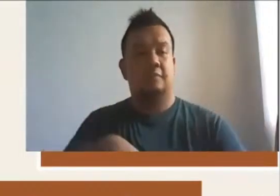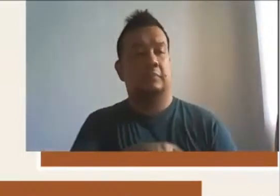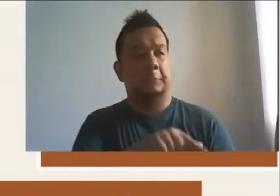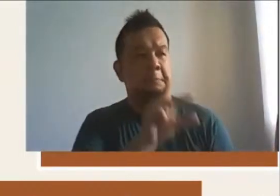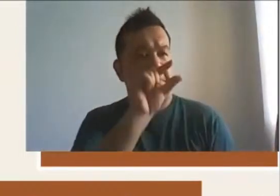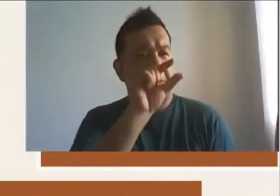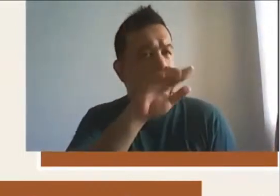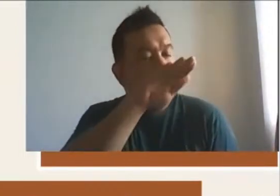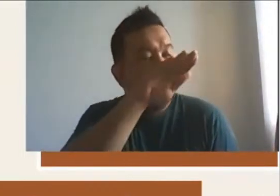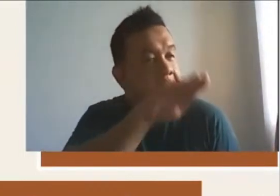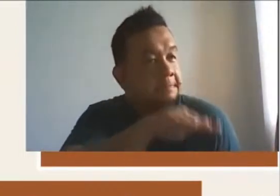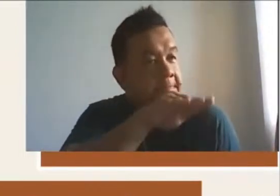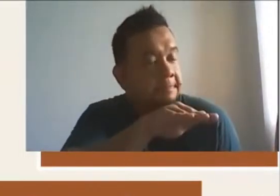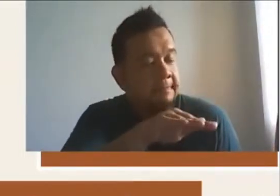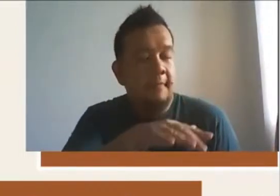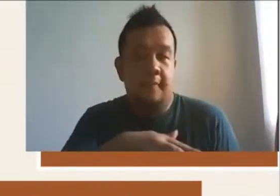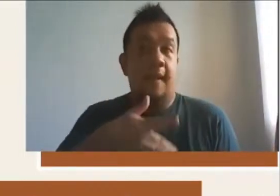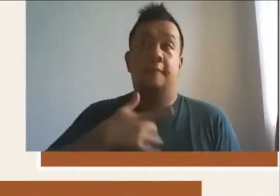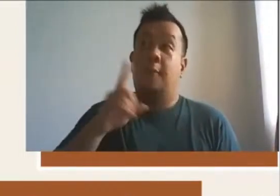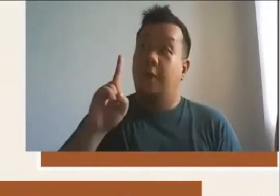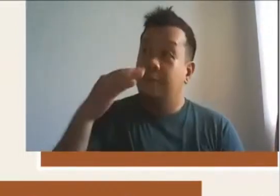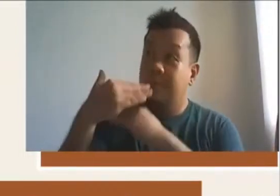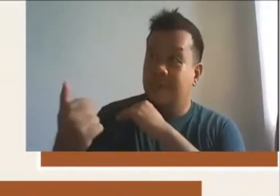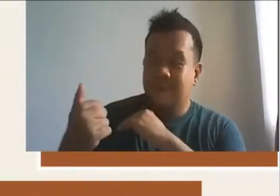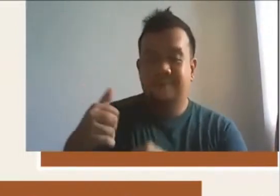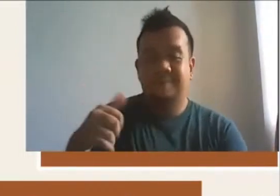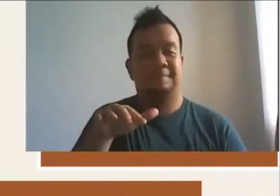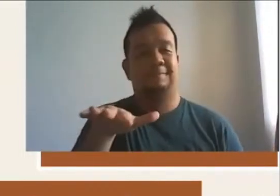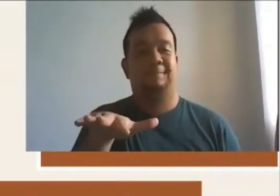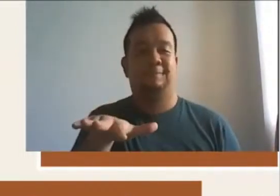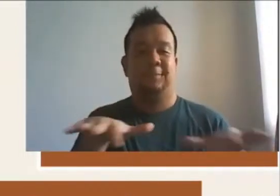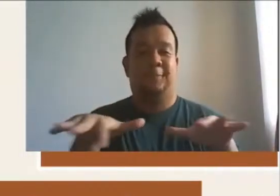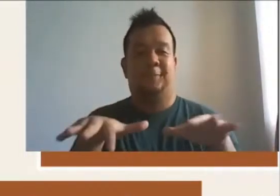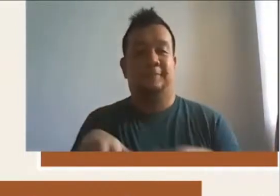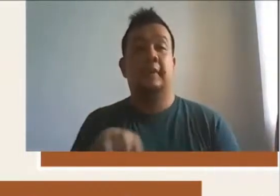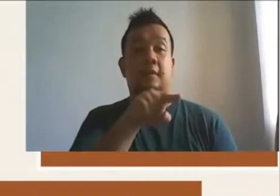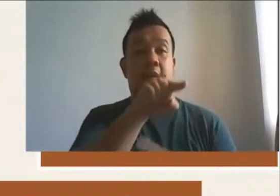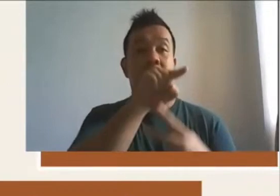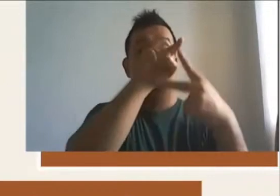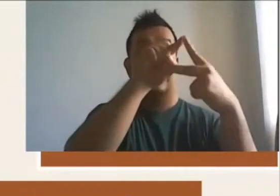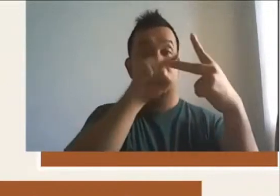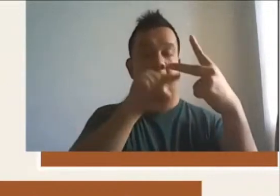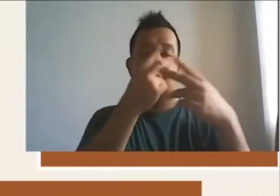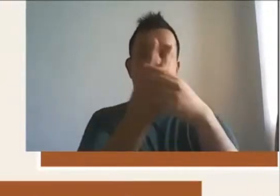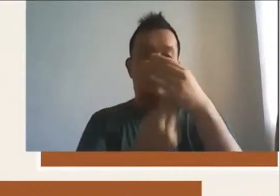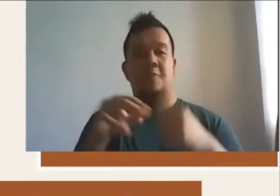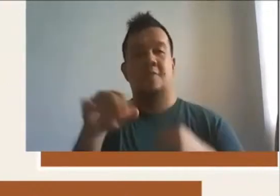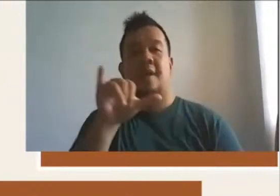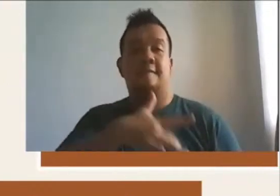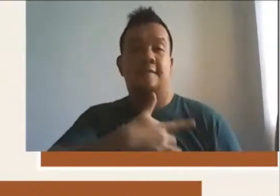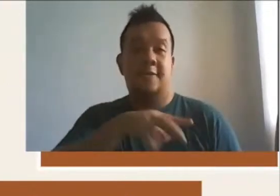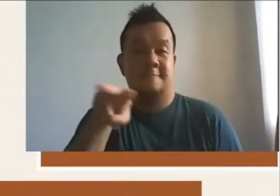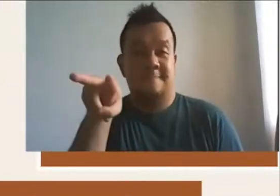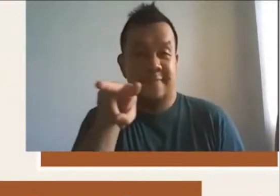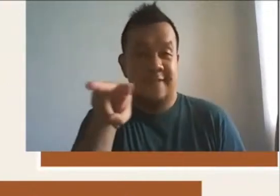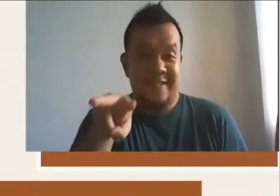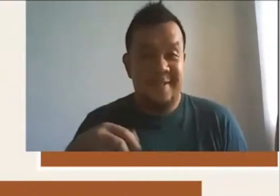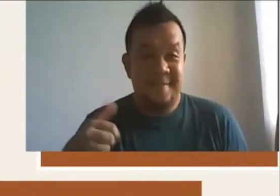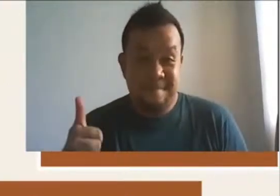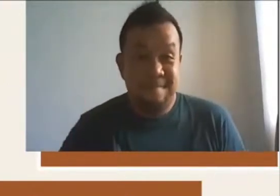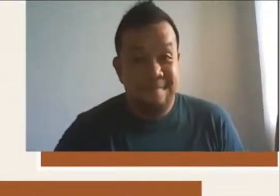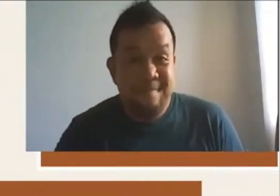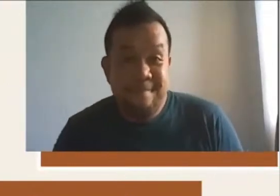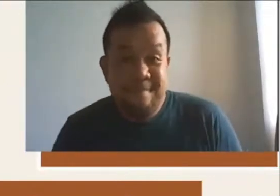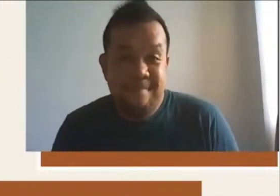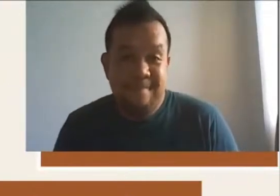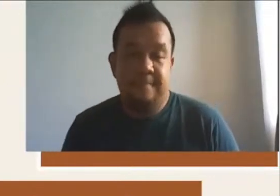called kasi we can feel the vibration. So both of these are works. So I hope you can remember these things